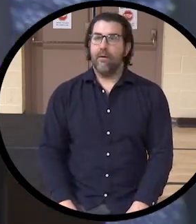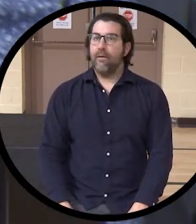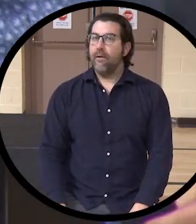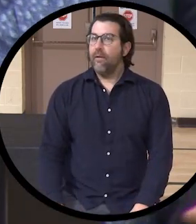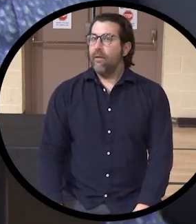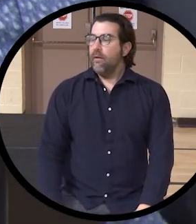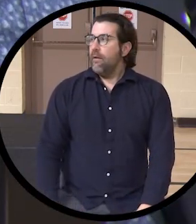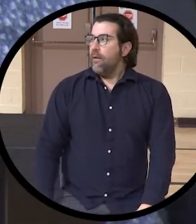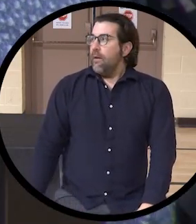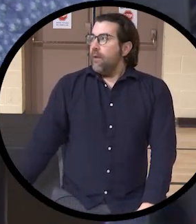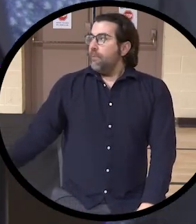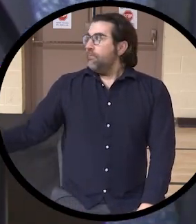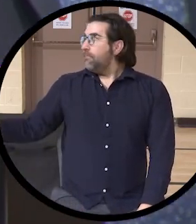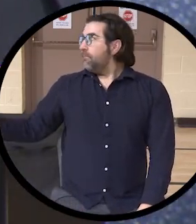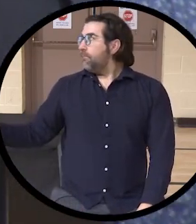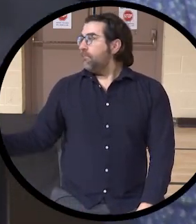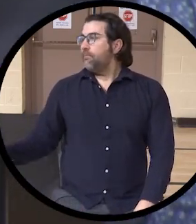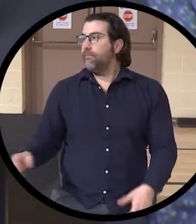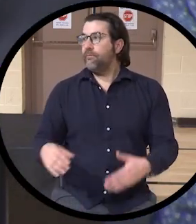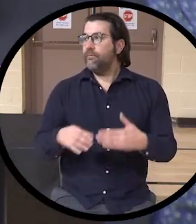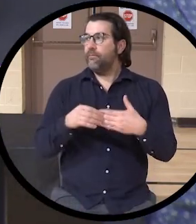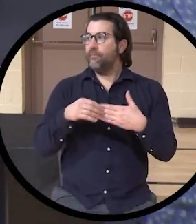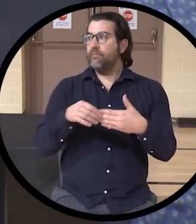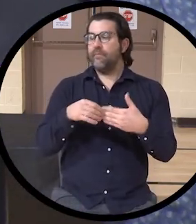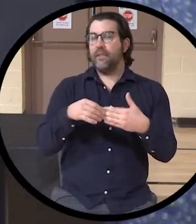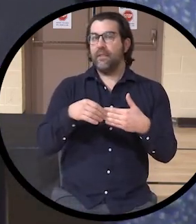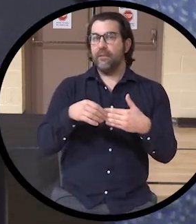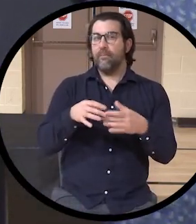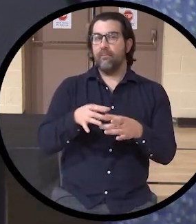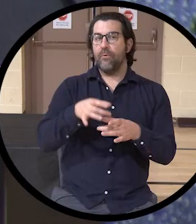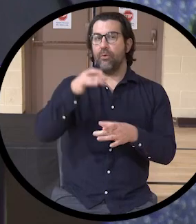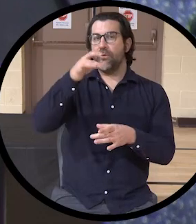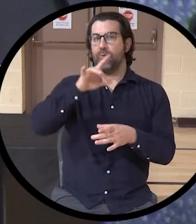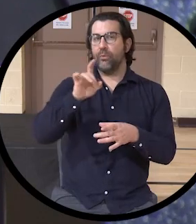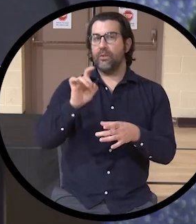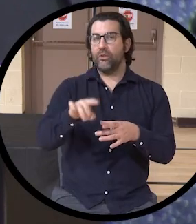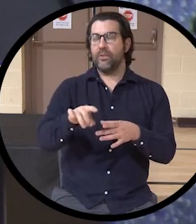ask another flex post question? Someone asked,